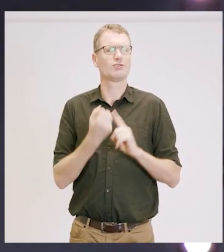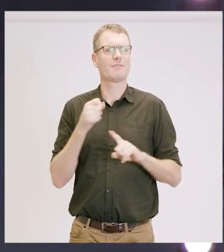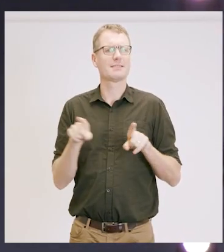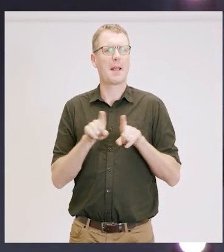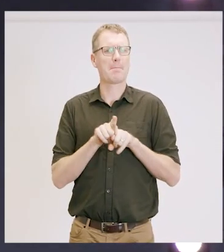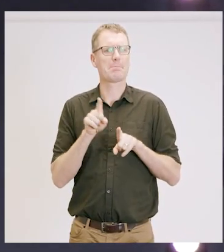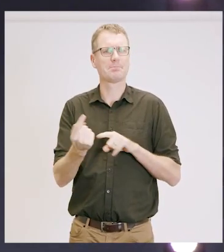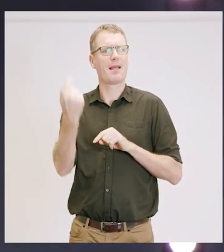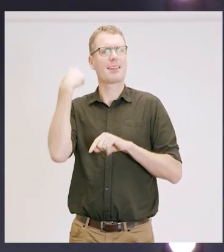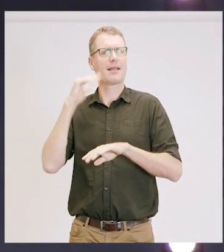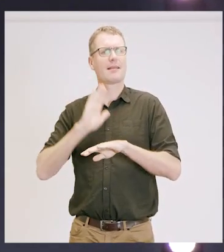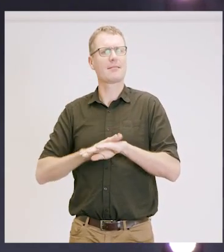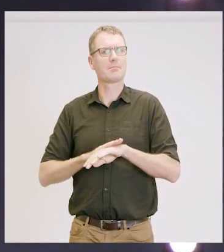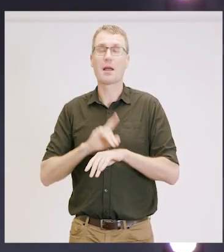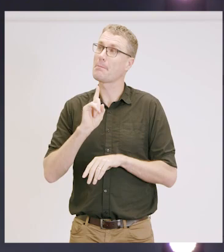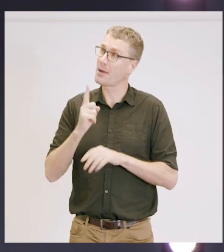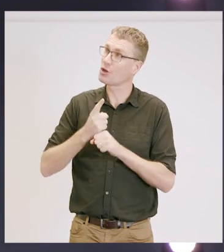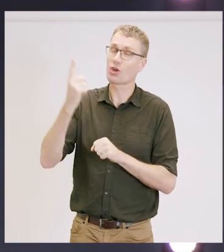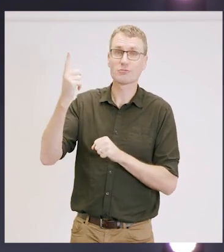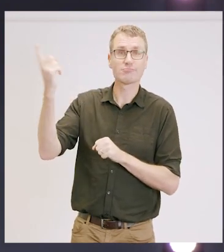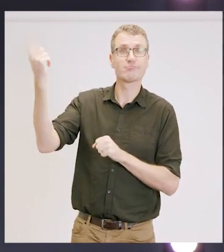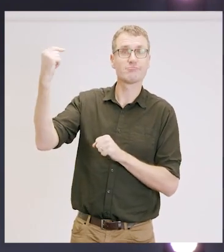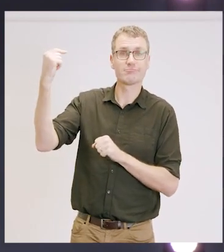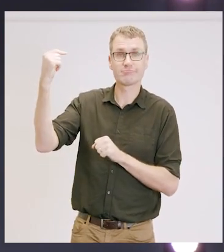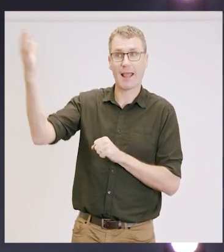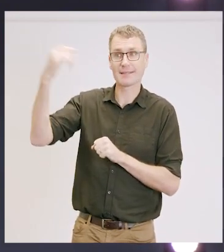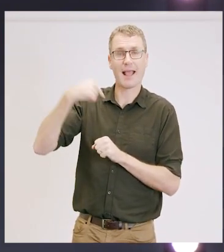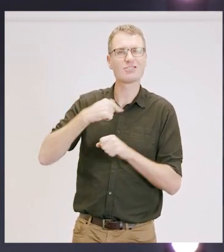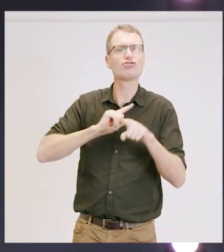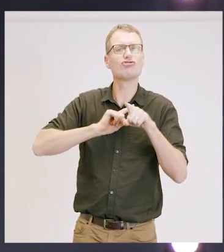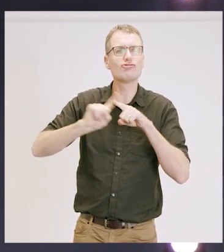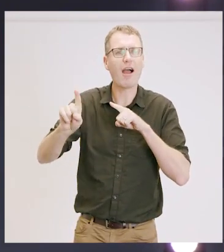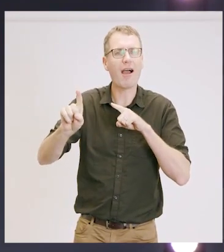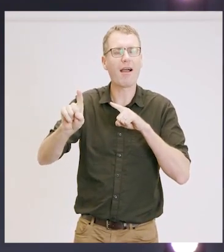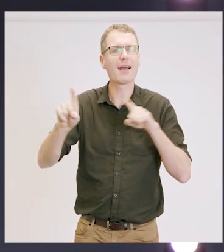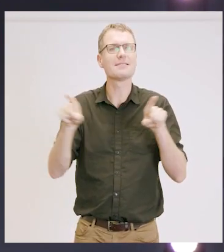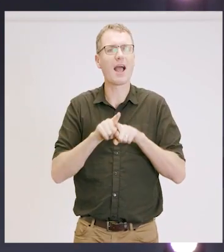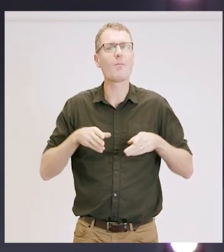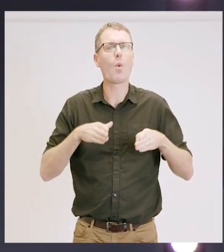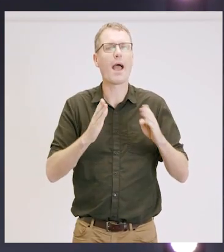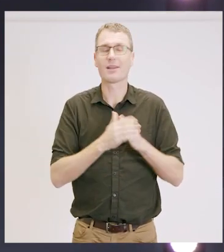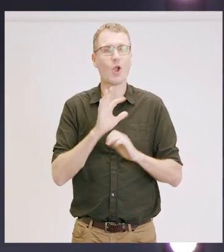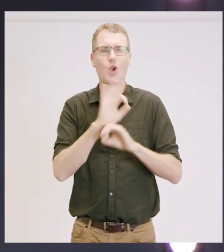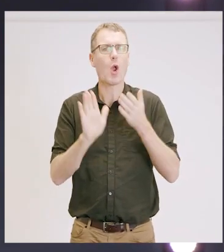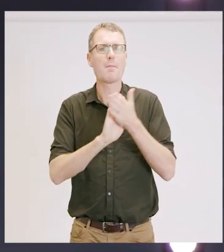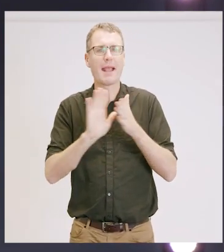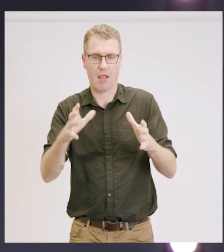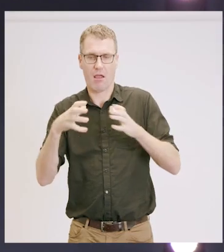But, you know, I think God's calling us to try. And it doesn't mean that we live in a commune and it doesn't mean